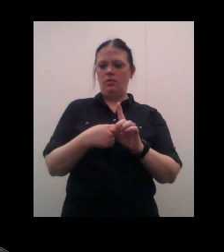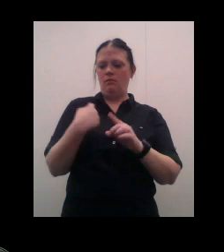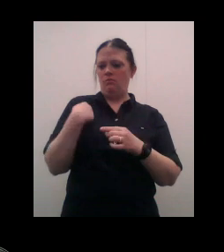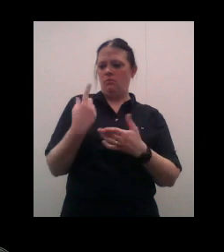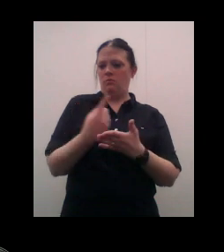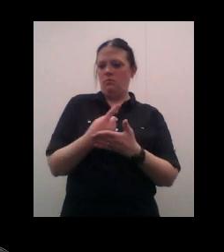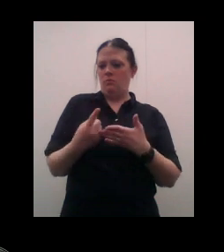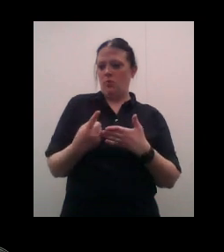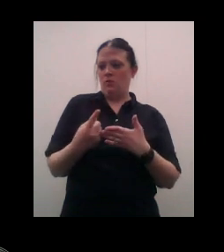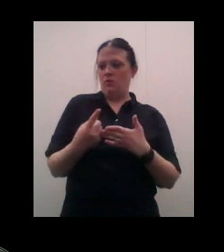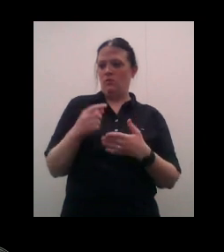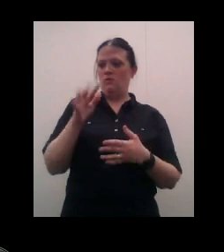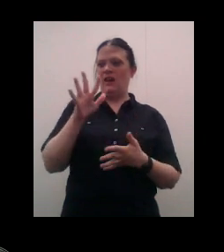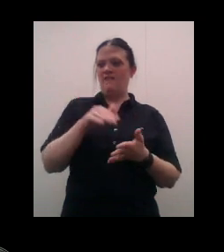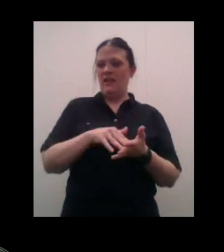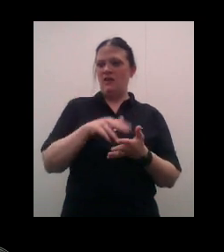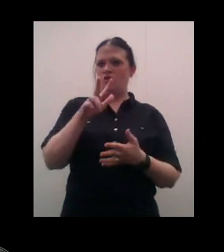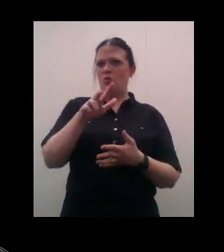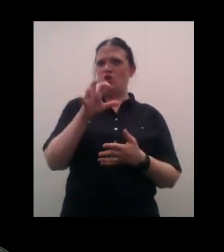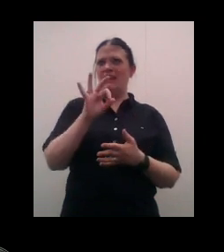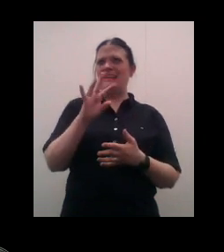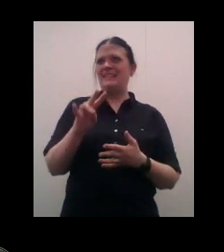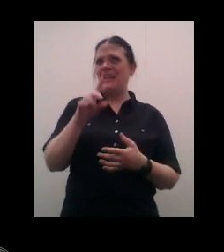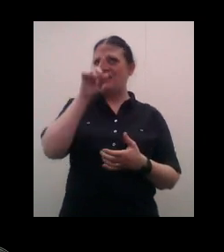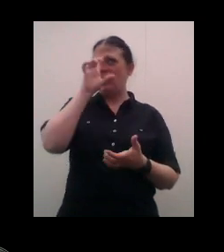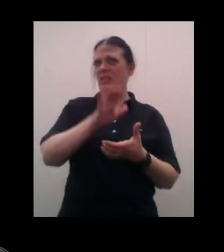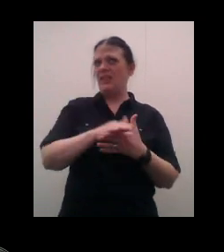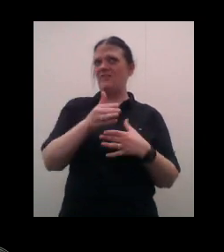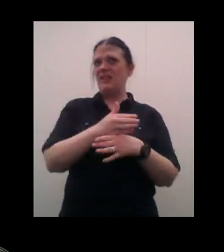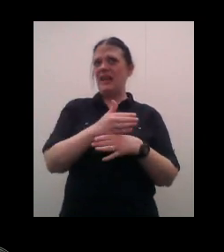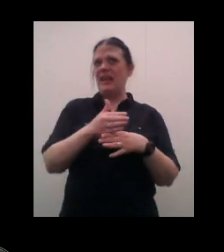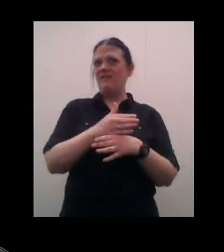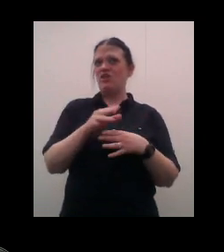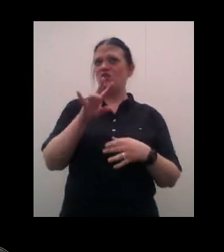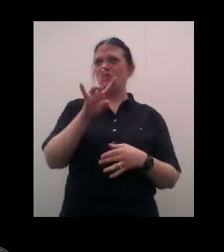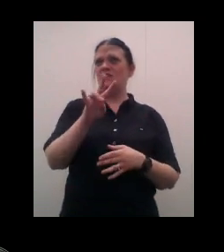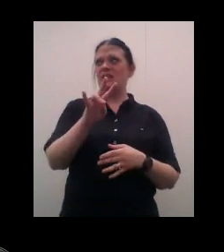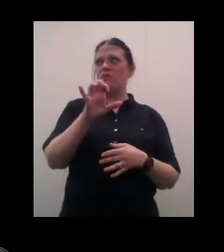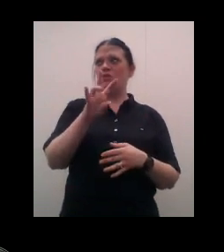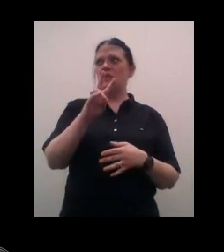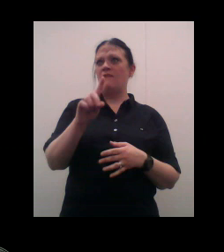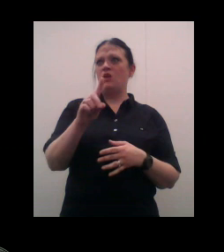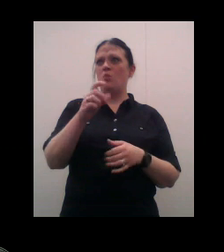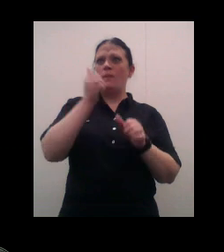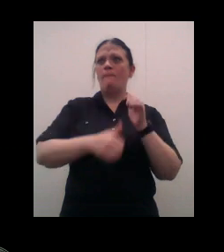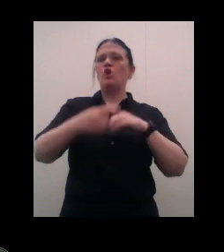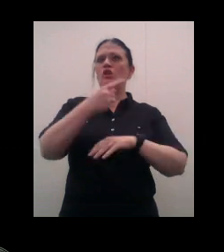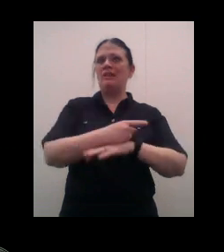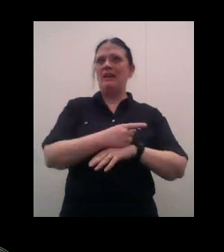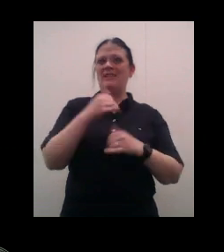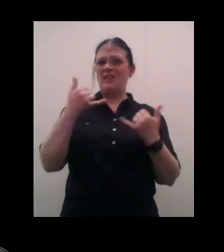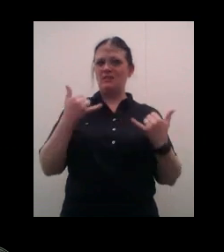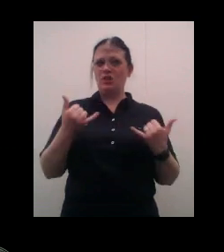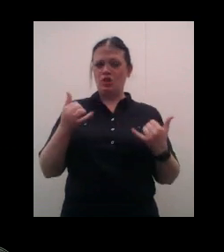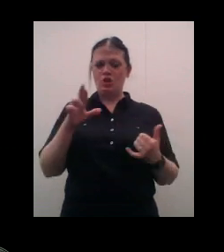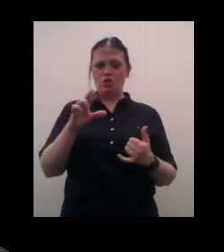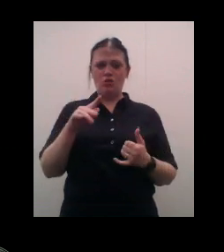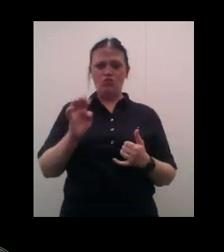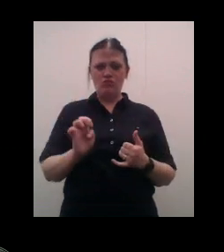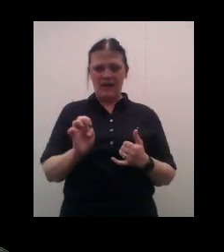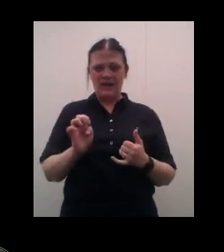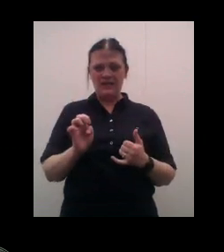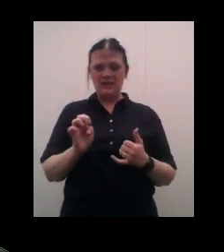been 5,397, I believe, an average of 771 per day. So at the current rate, though, even over a